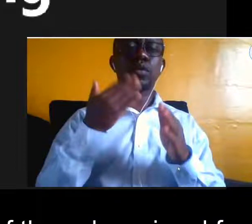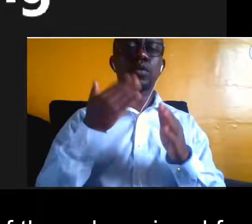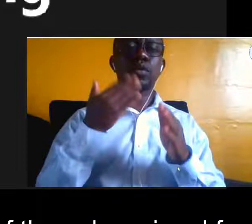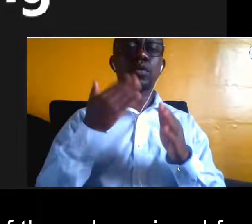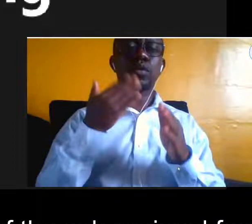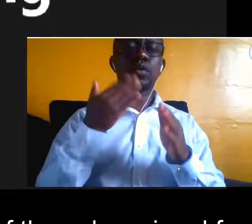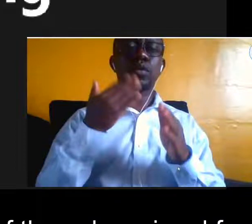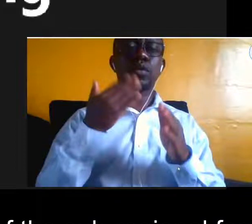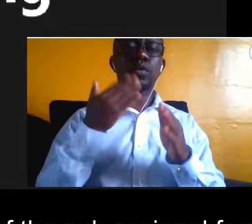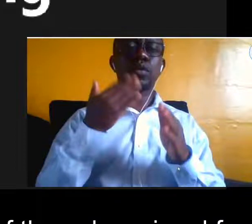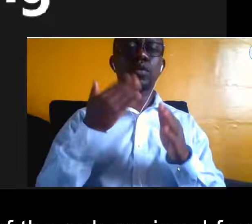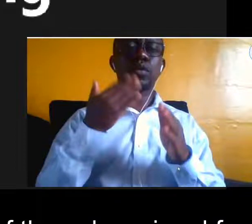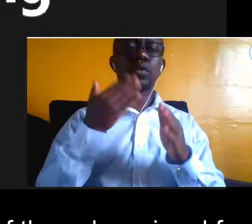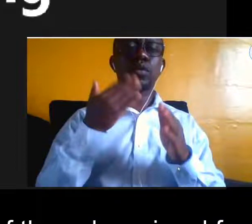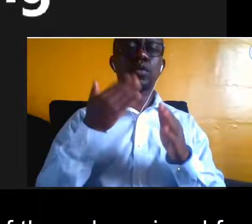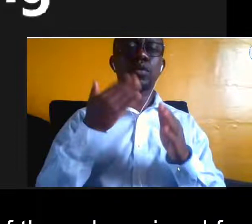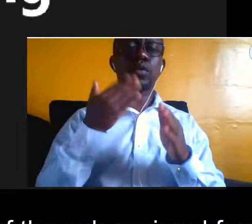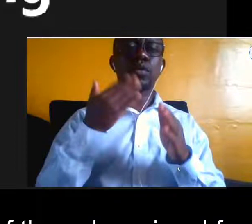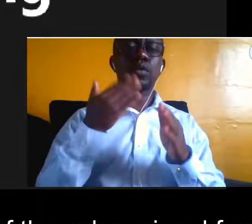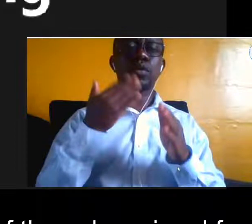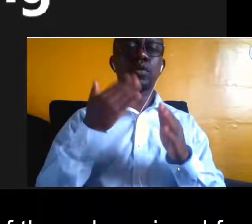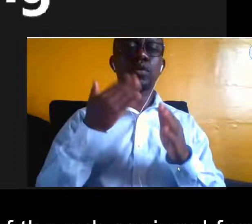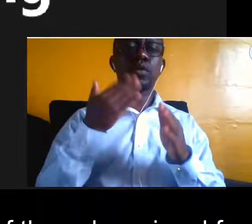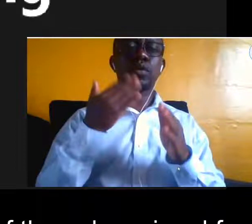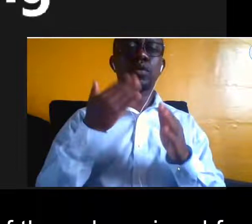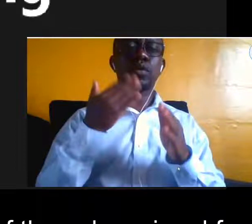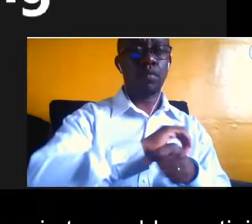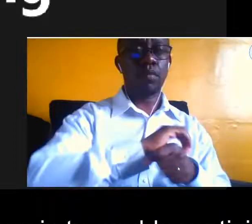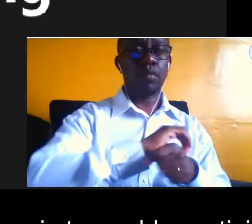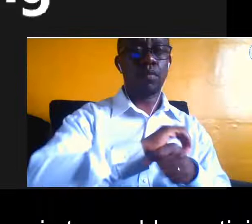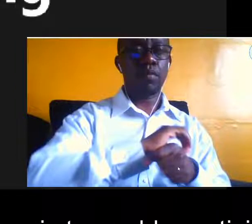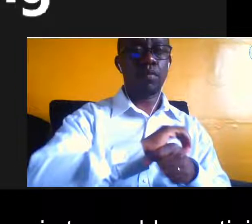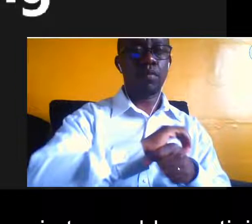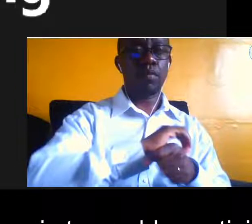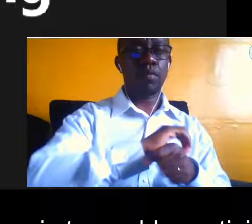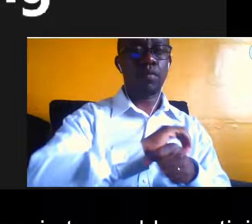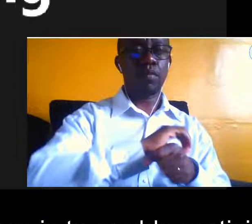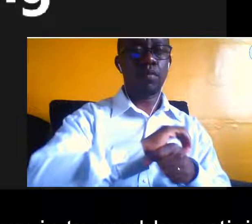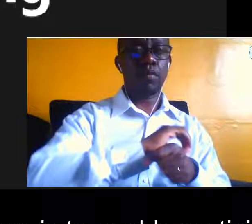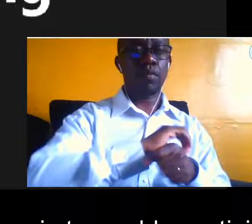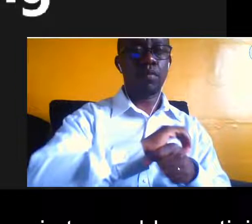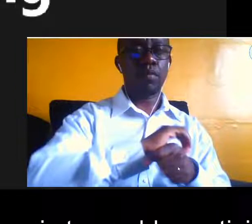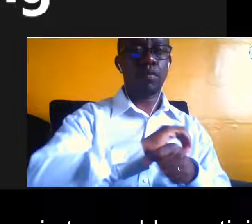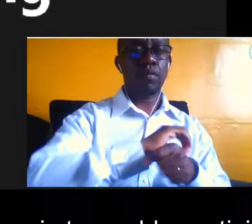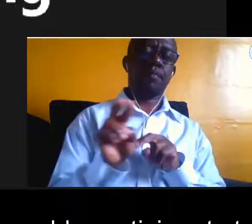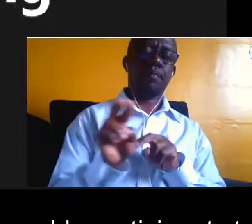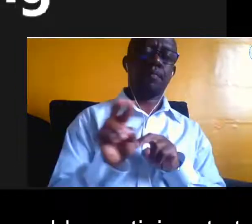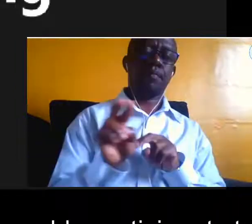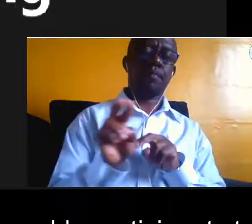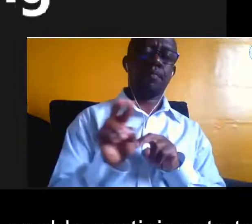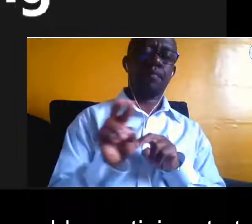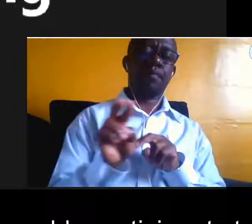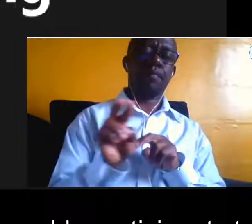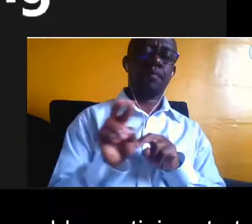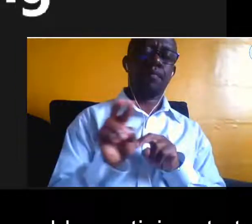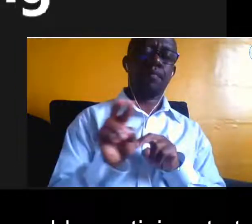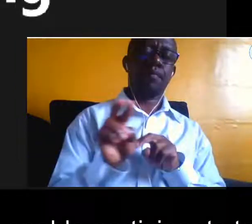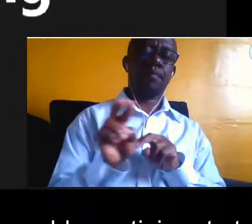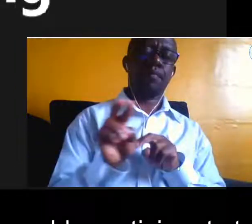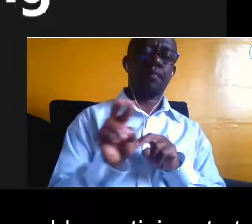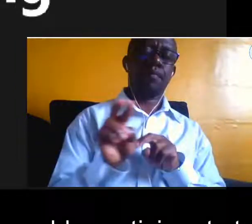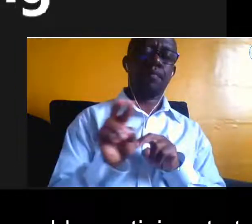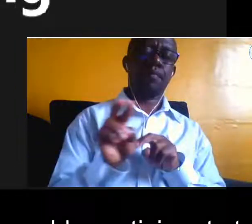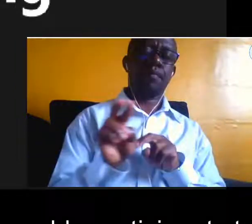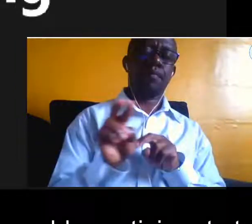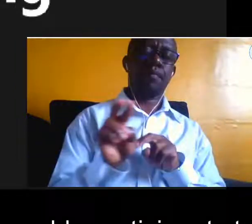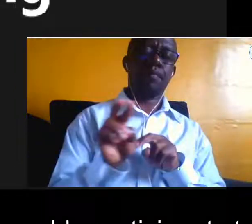the COVID-19 pandemic. I'm glad that we are rising above the challenge, and that is why we are holding the CSO